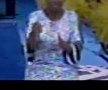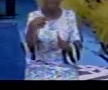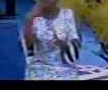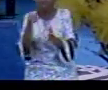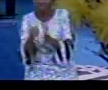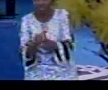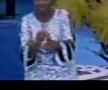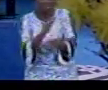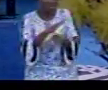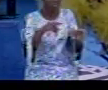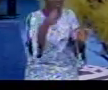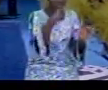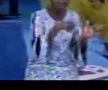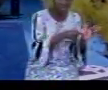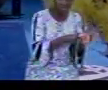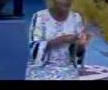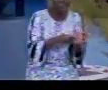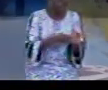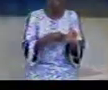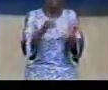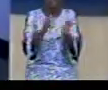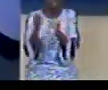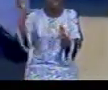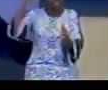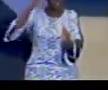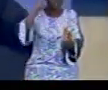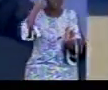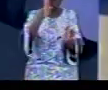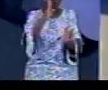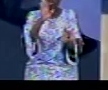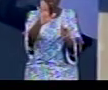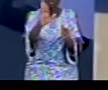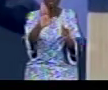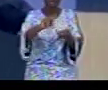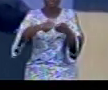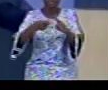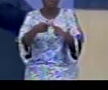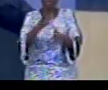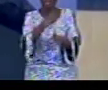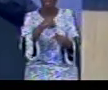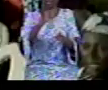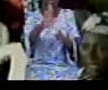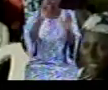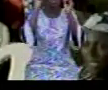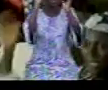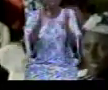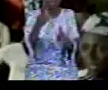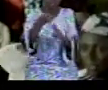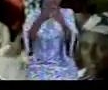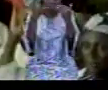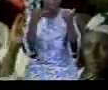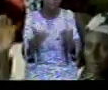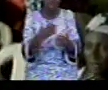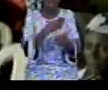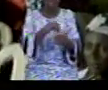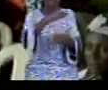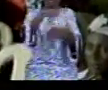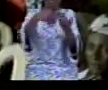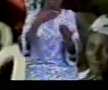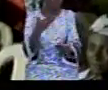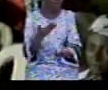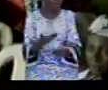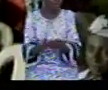your companion, your teacher from now on, all through your life in Jesus' name. You see, when we are